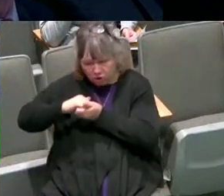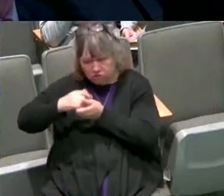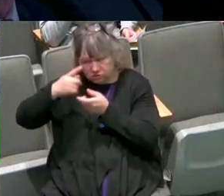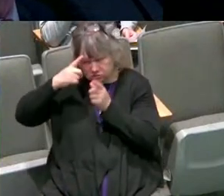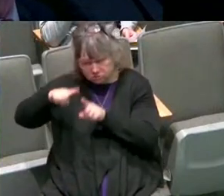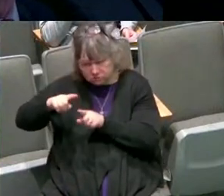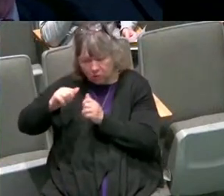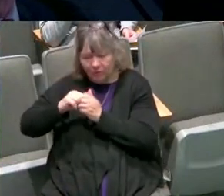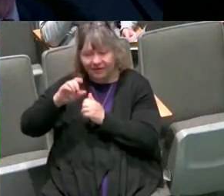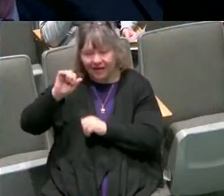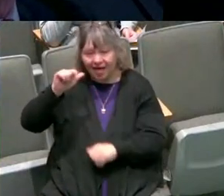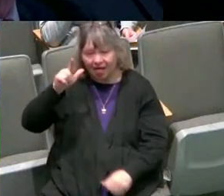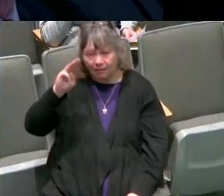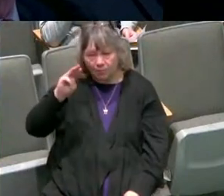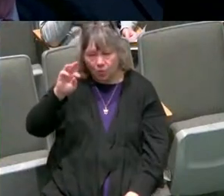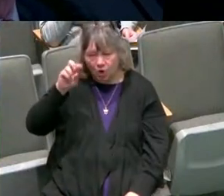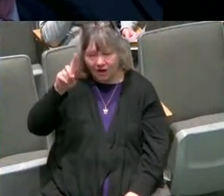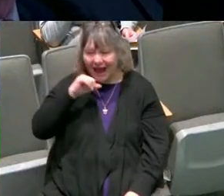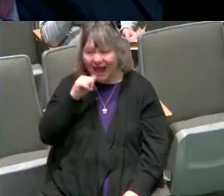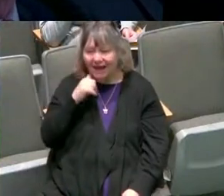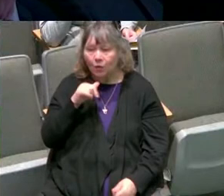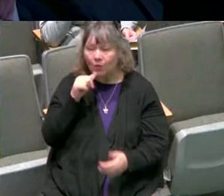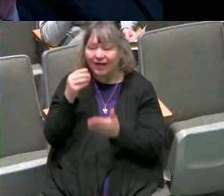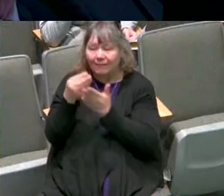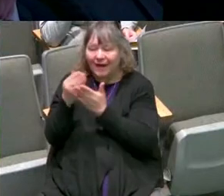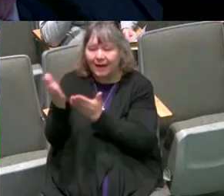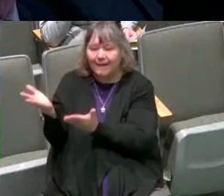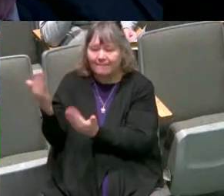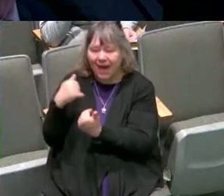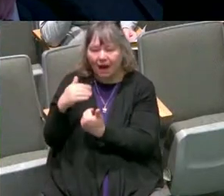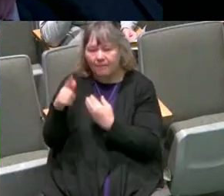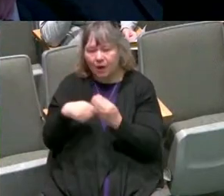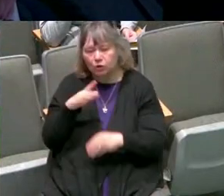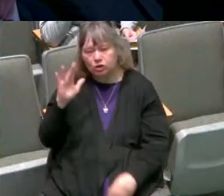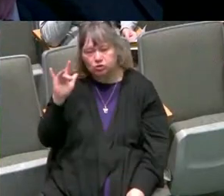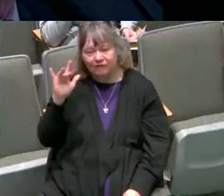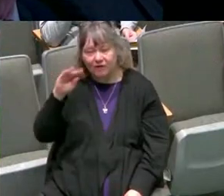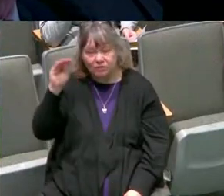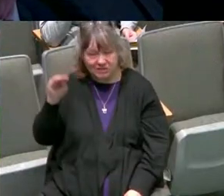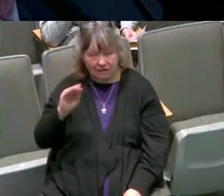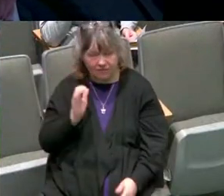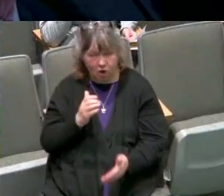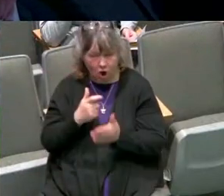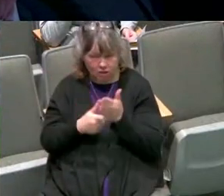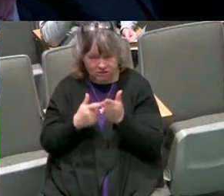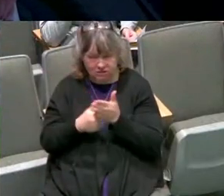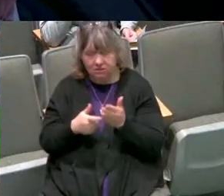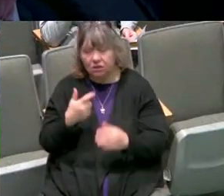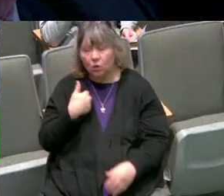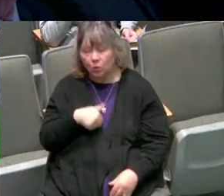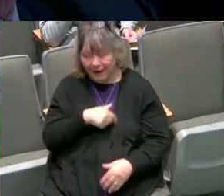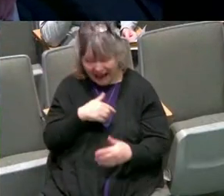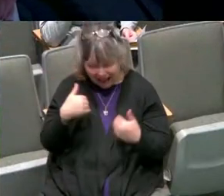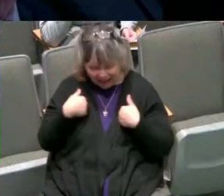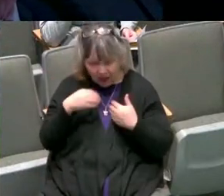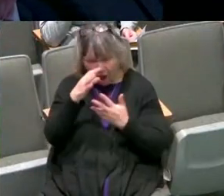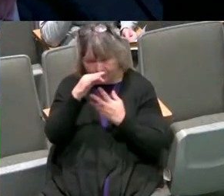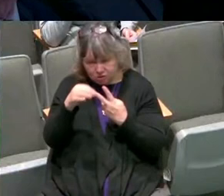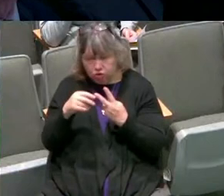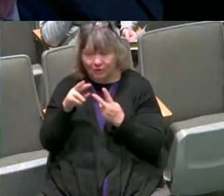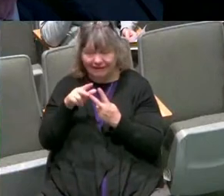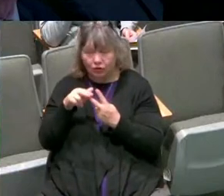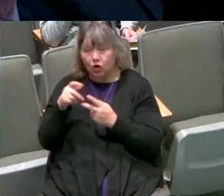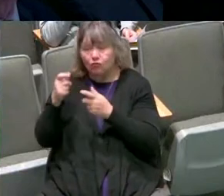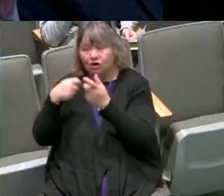the Elmwood project and who will reimburse us at somewhere around 25 percent of the cost we had an option to either replace